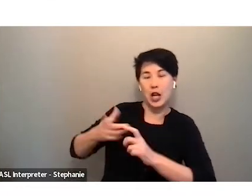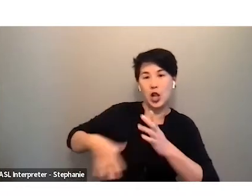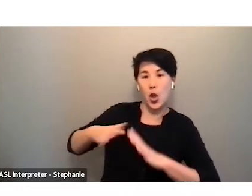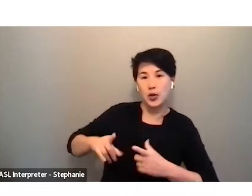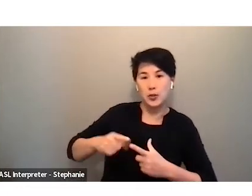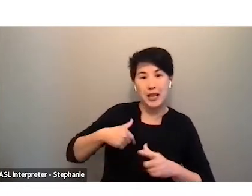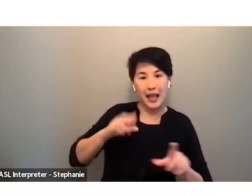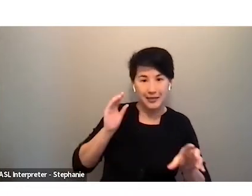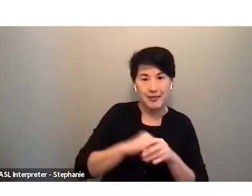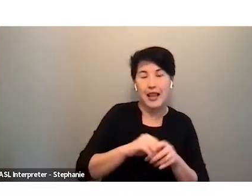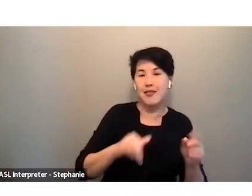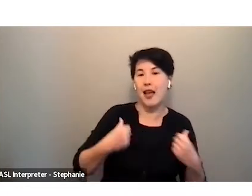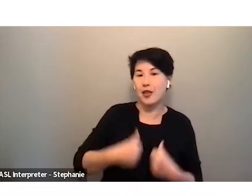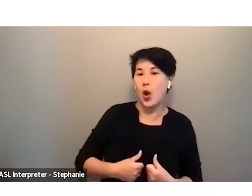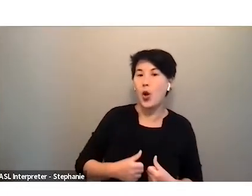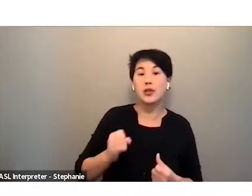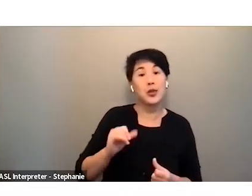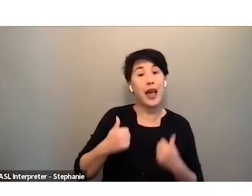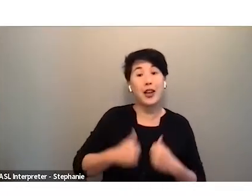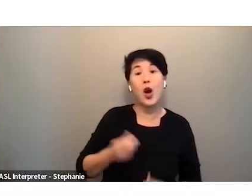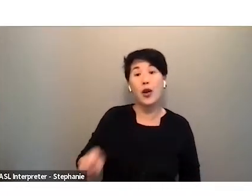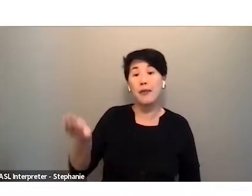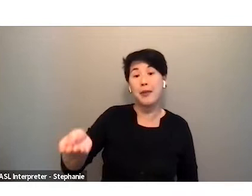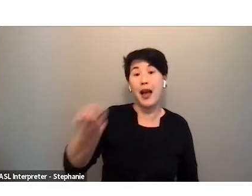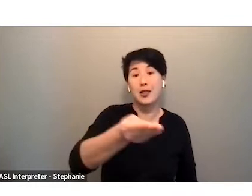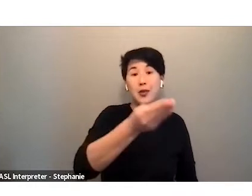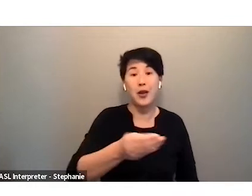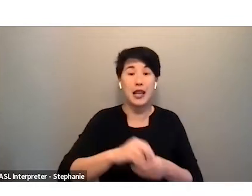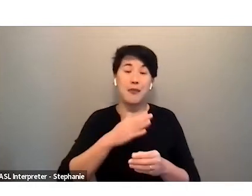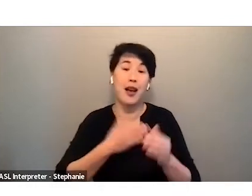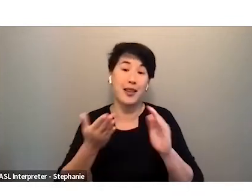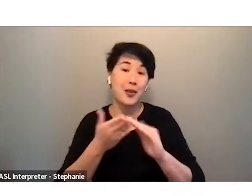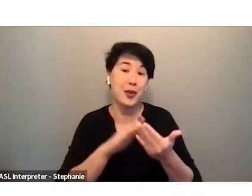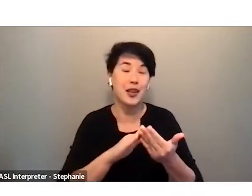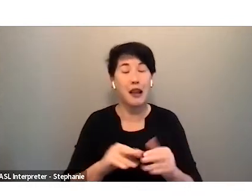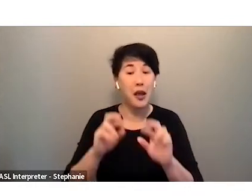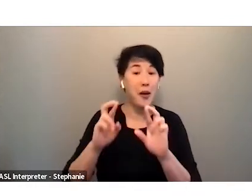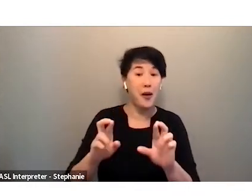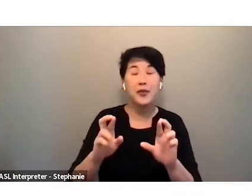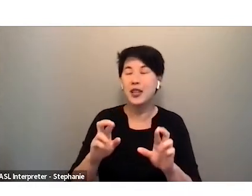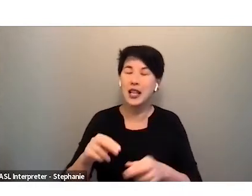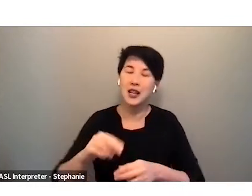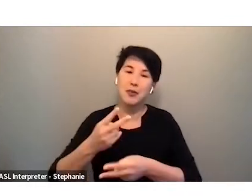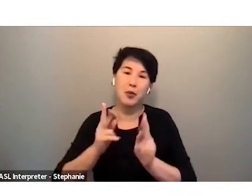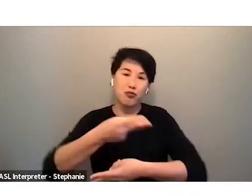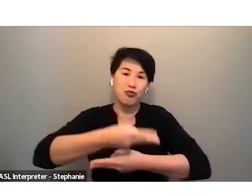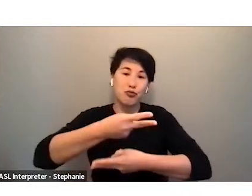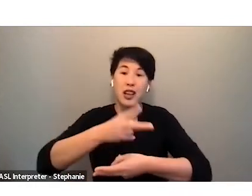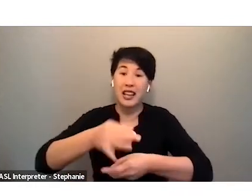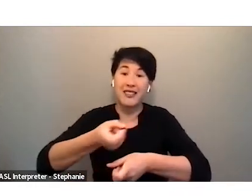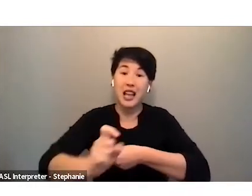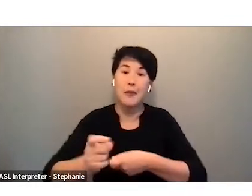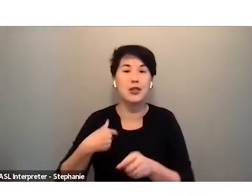coat, and so that it will just be passed around, you know, within my community, and hopefully looked after. And, you know, if it's ever damaged, then I will